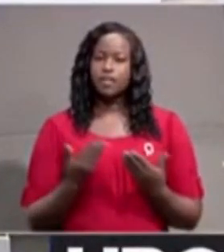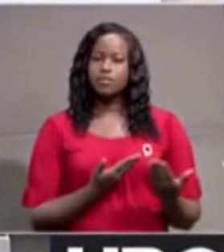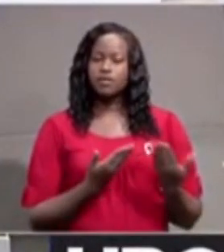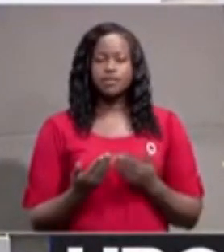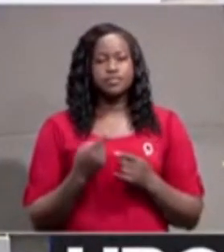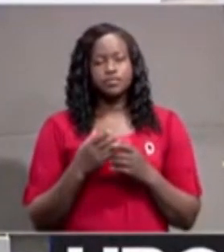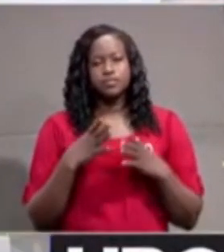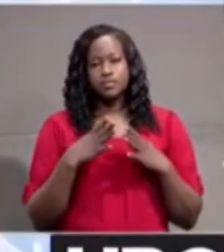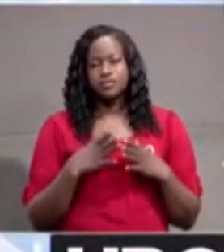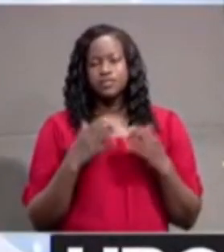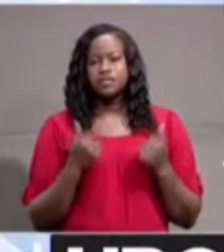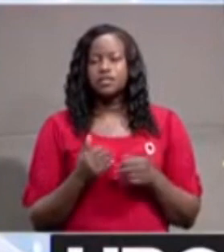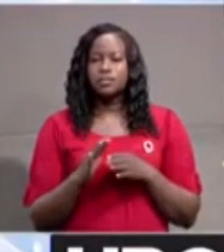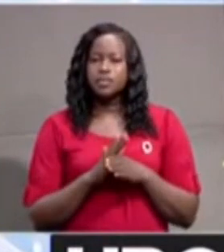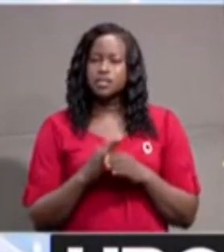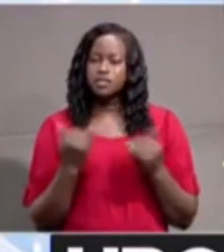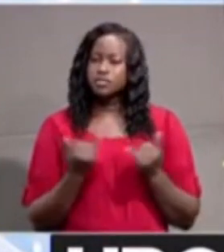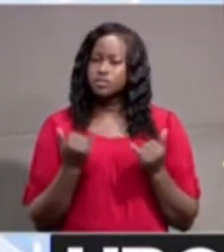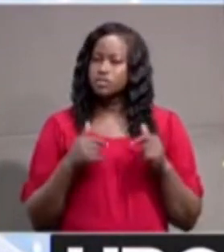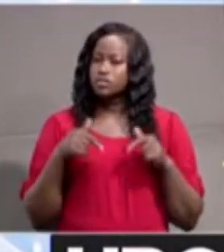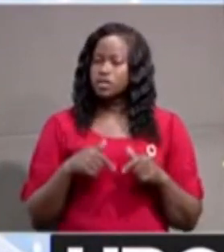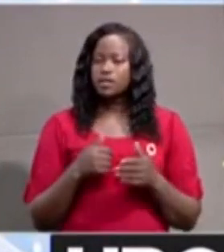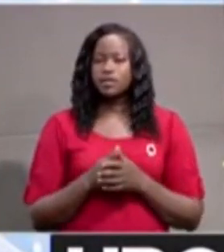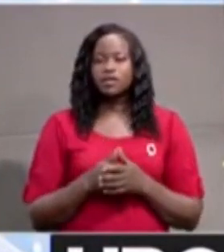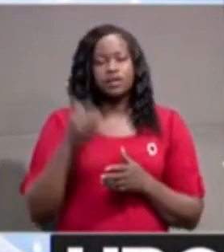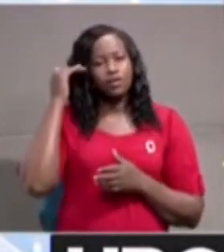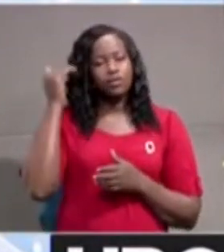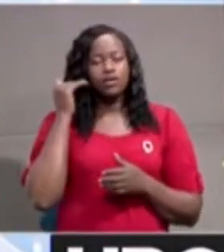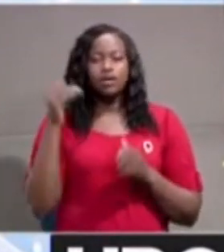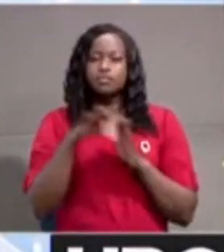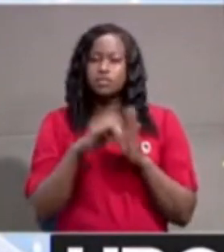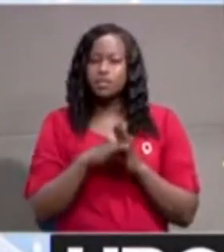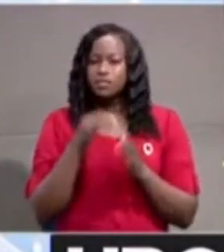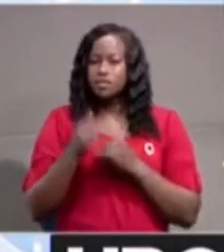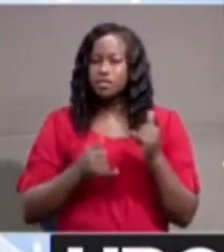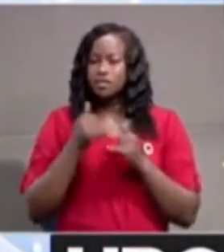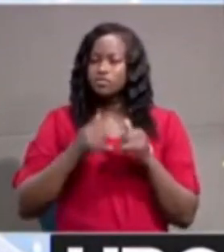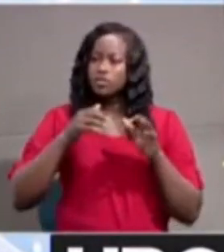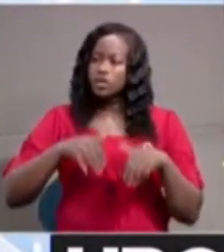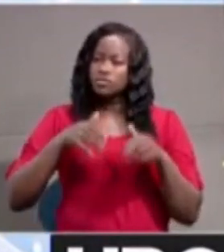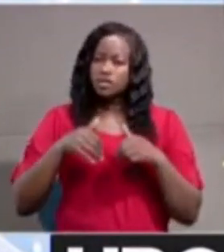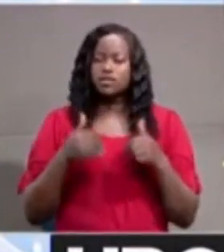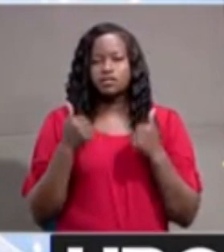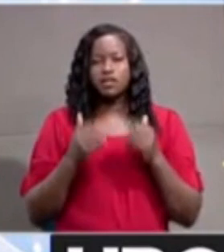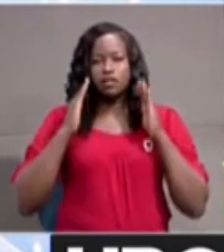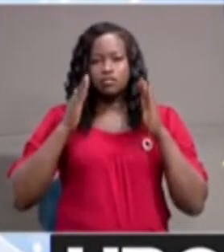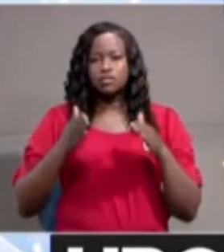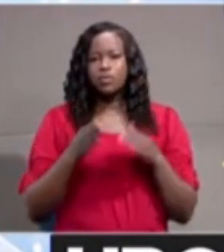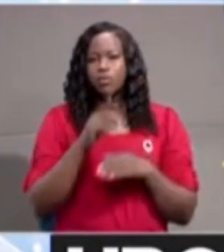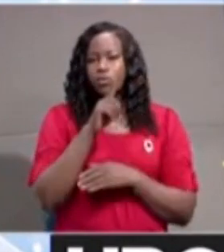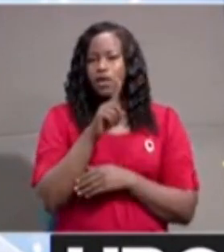Welcome back from that break. And now into some business news this evening. A Korean program on international agriculture has embarked